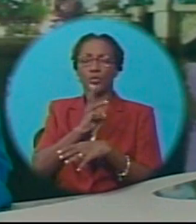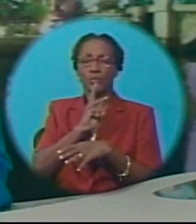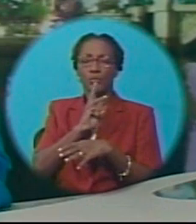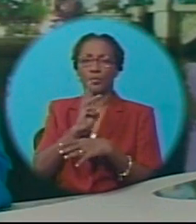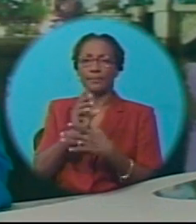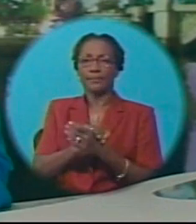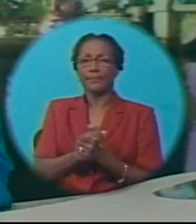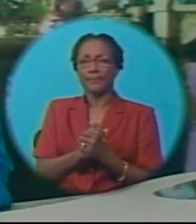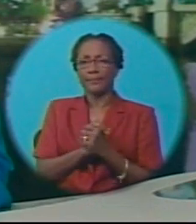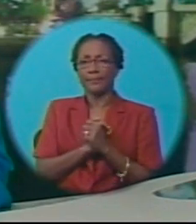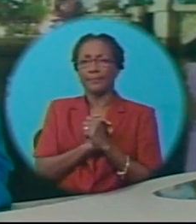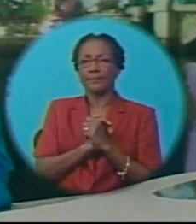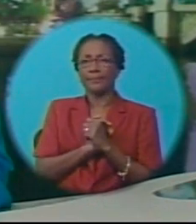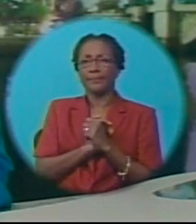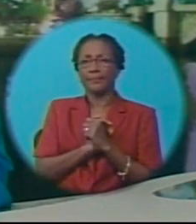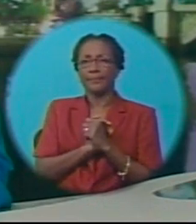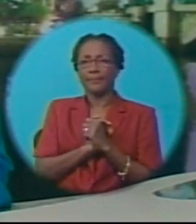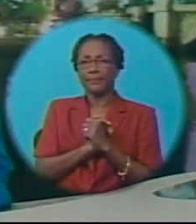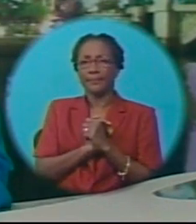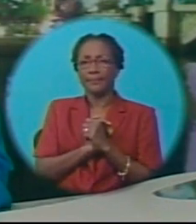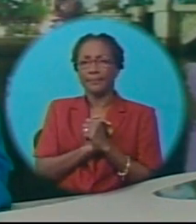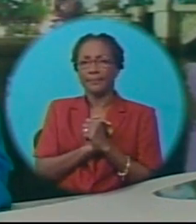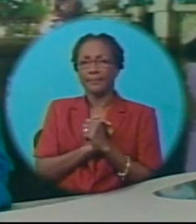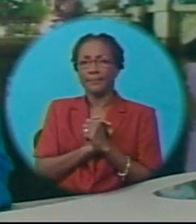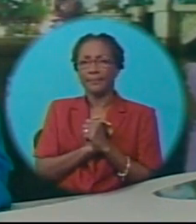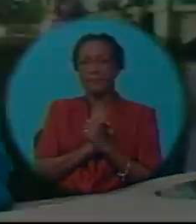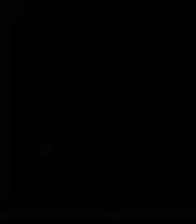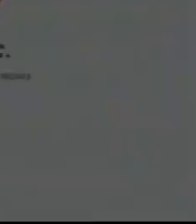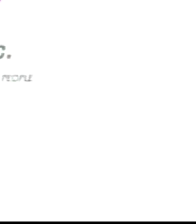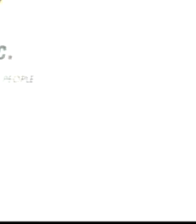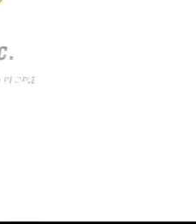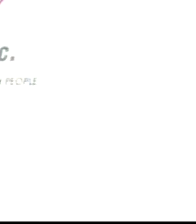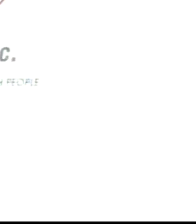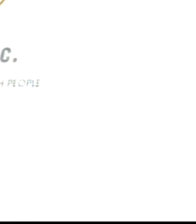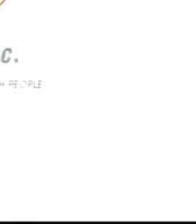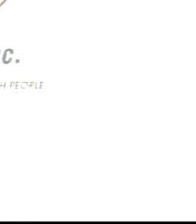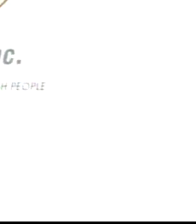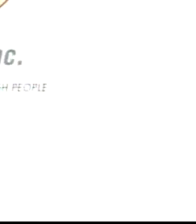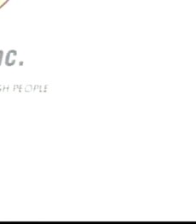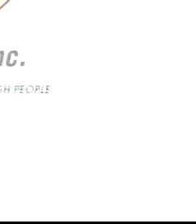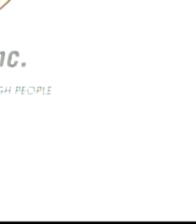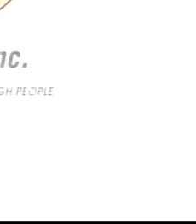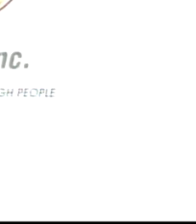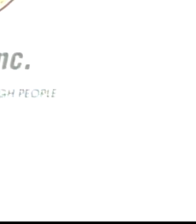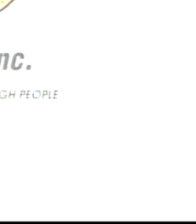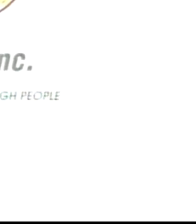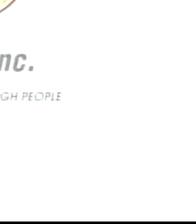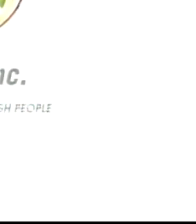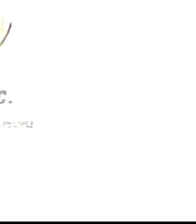Water Wednesdays. Caribbean Catalyst will be facilitating